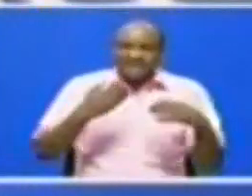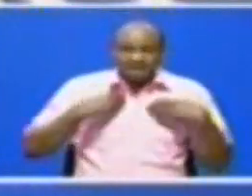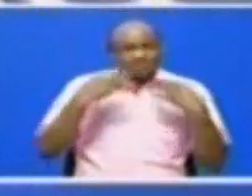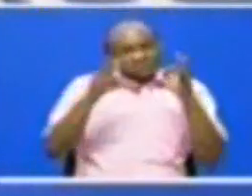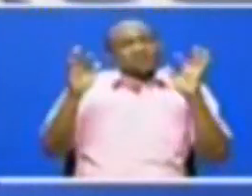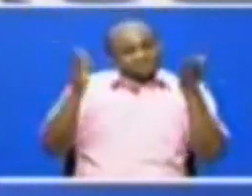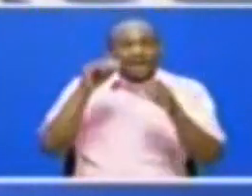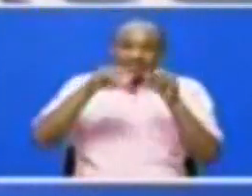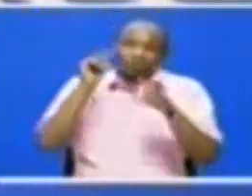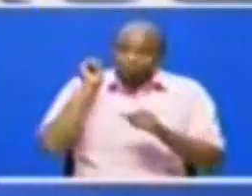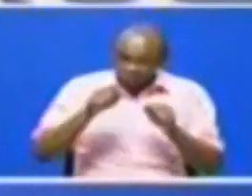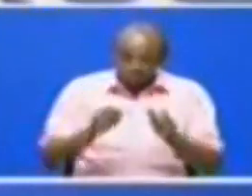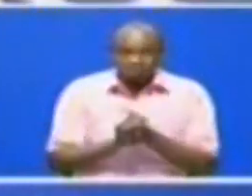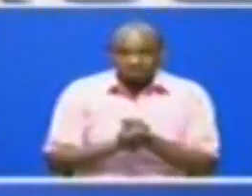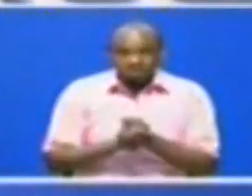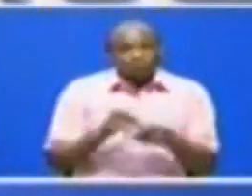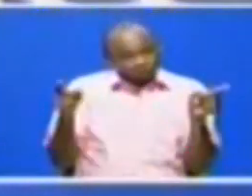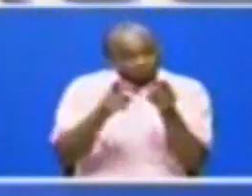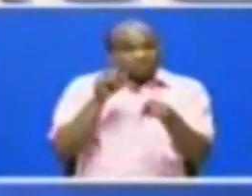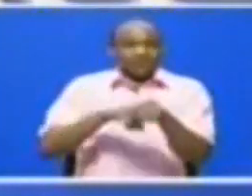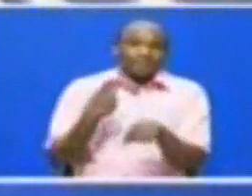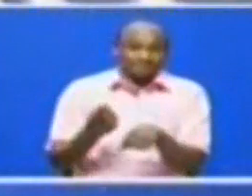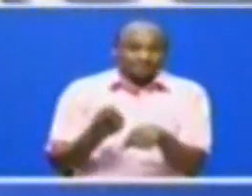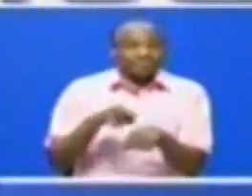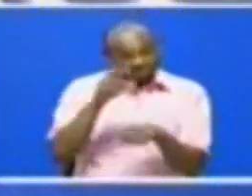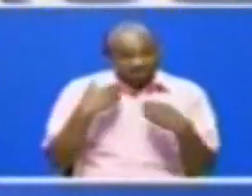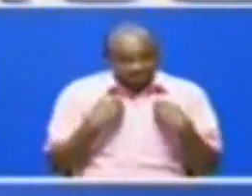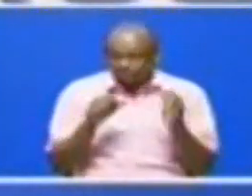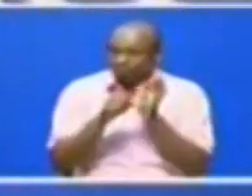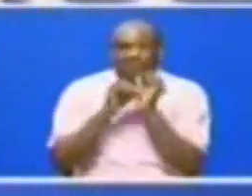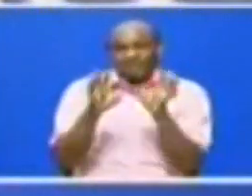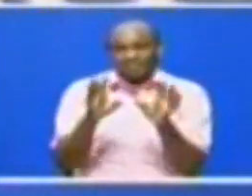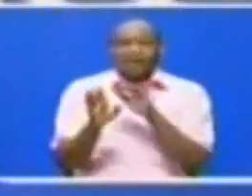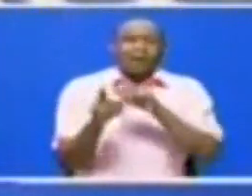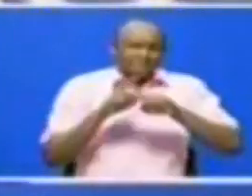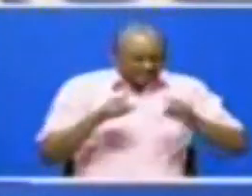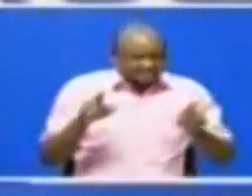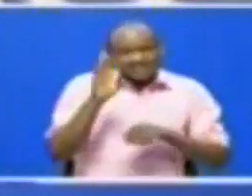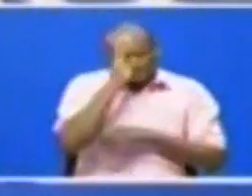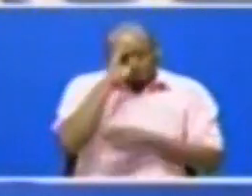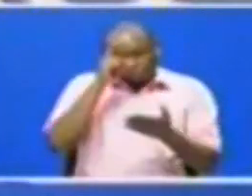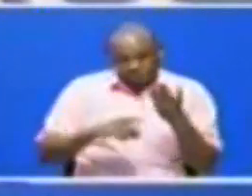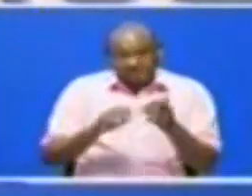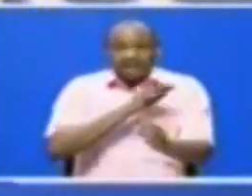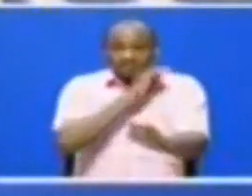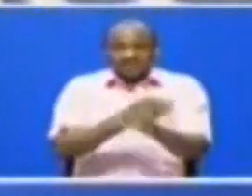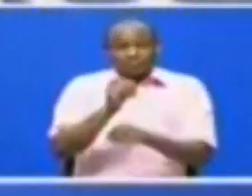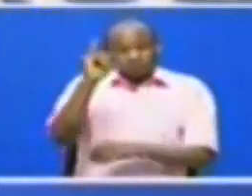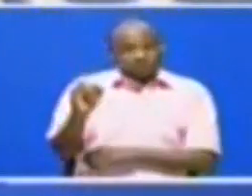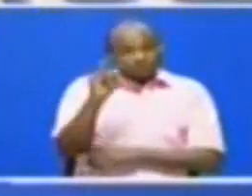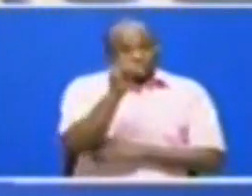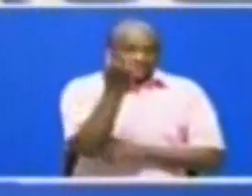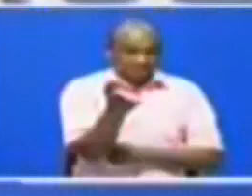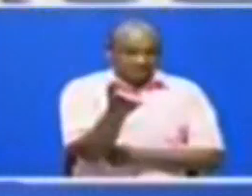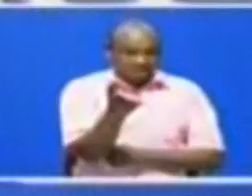and fair election, even on a short notice. That is not in doubt. Yes. Now, what is in doubt is the capacity of the individuals there.